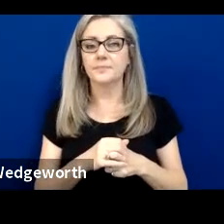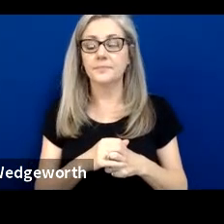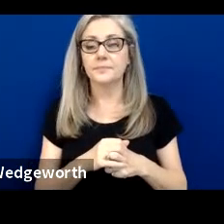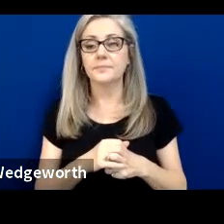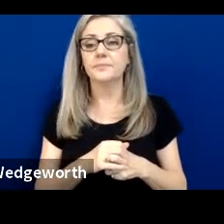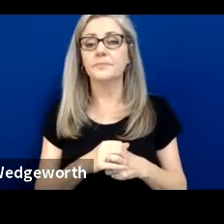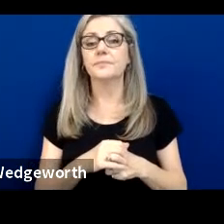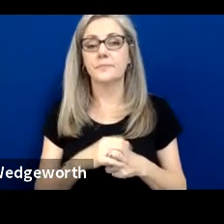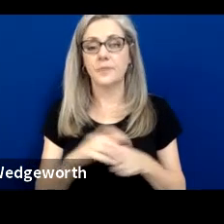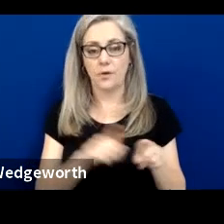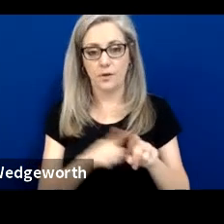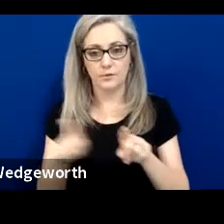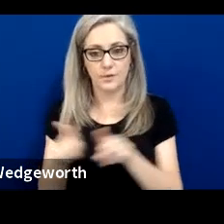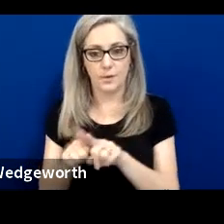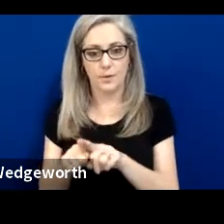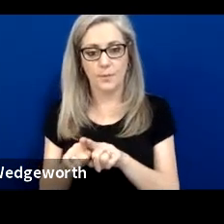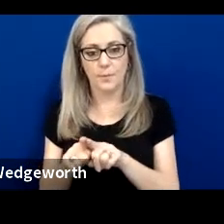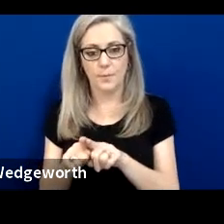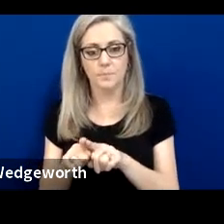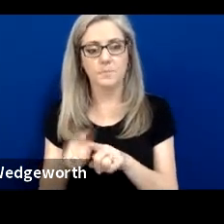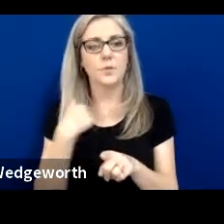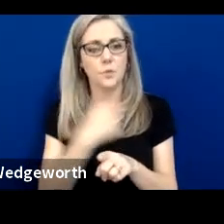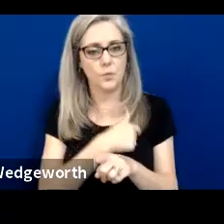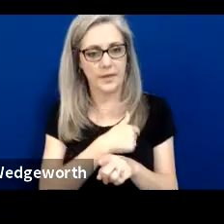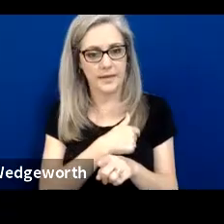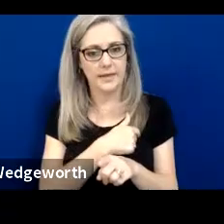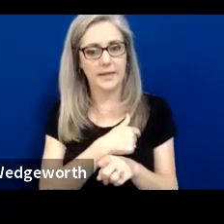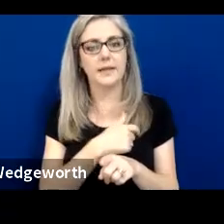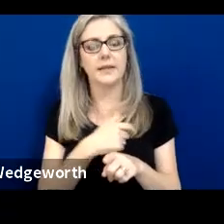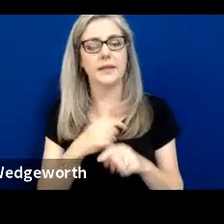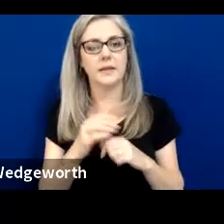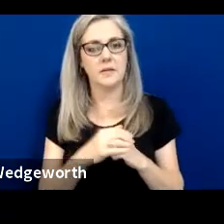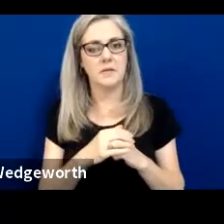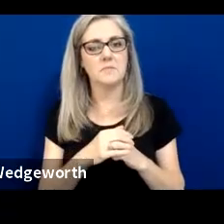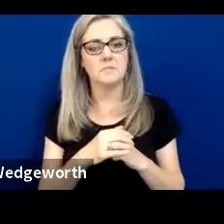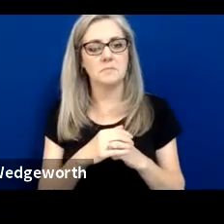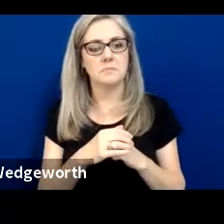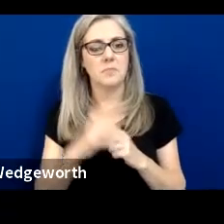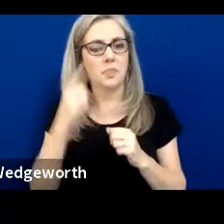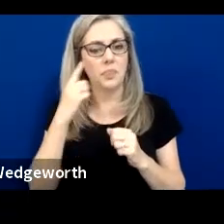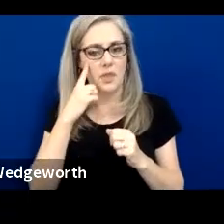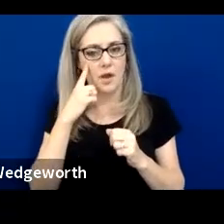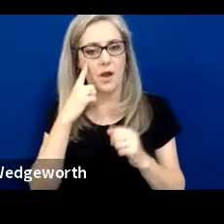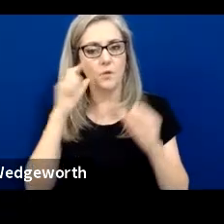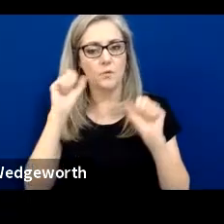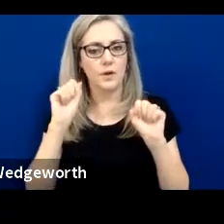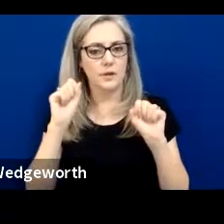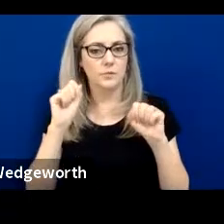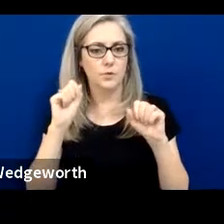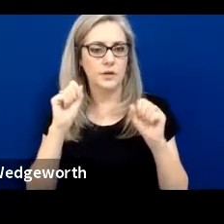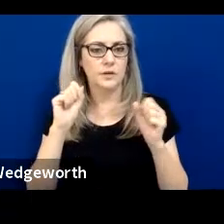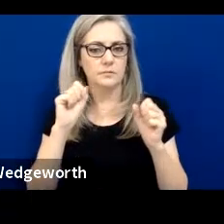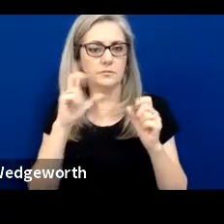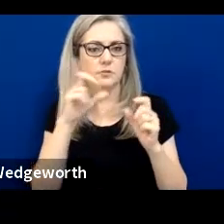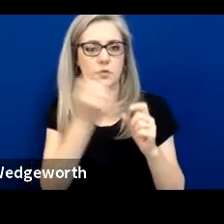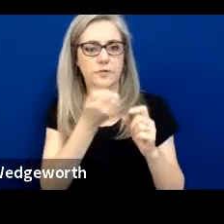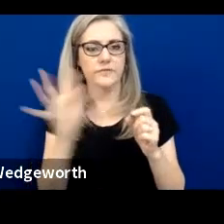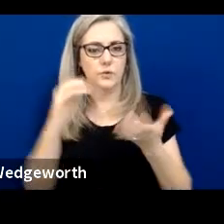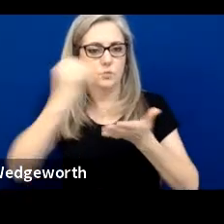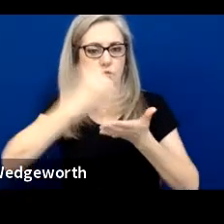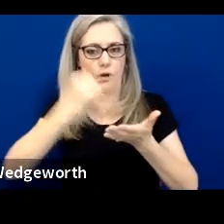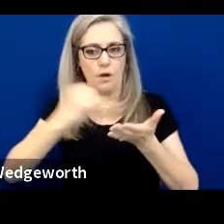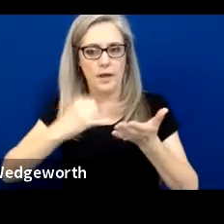We took the liberty of doing a couple of renderings, a couple